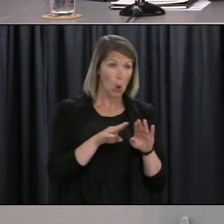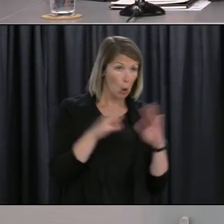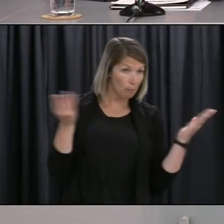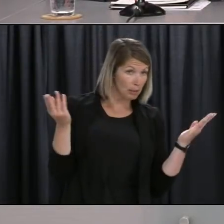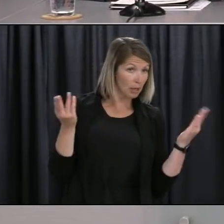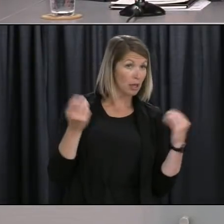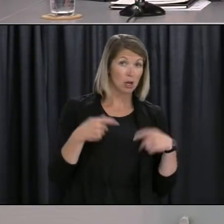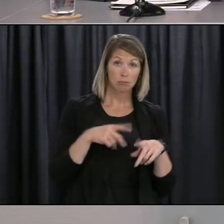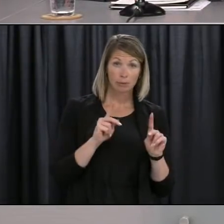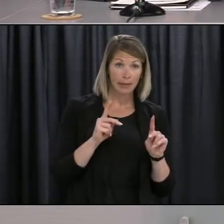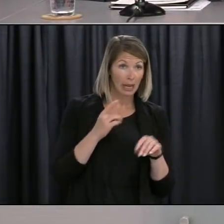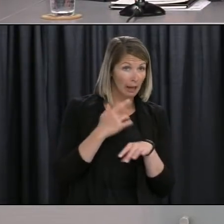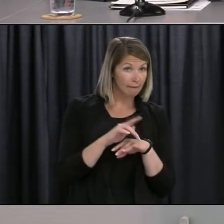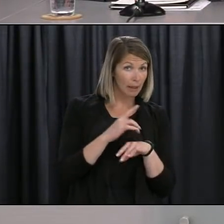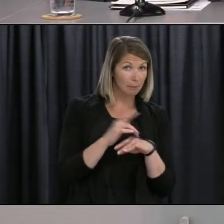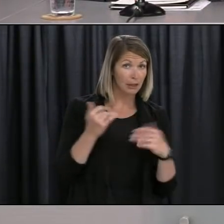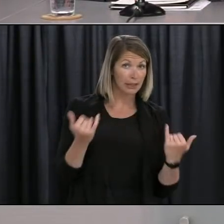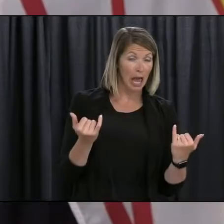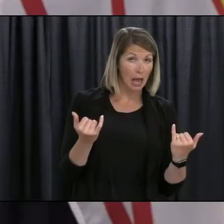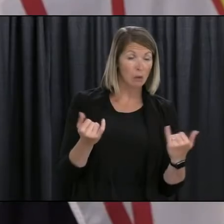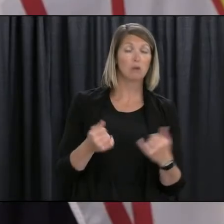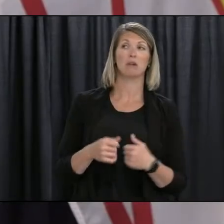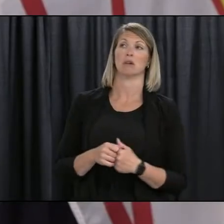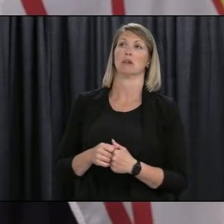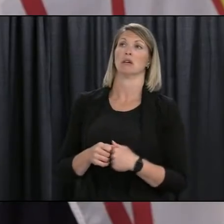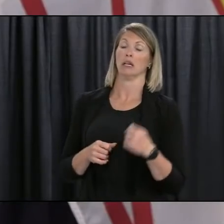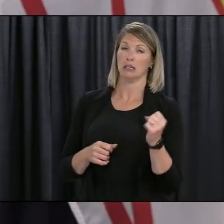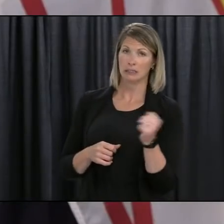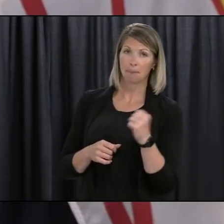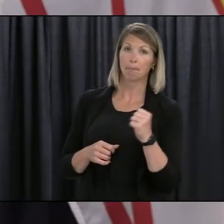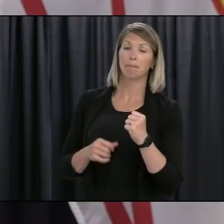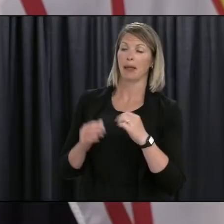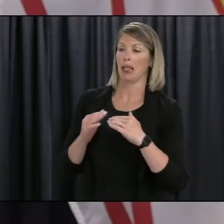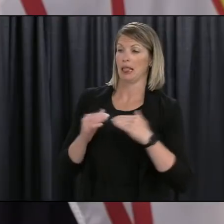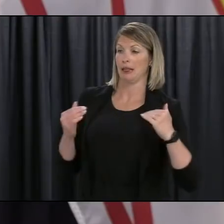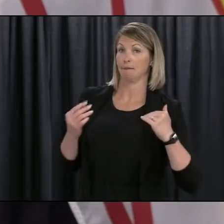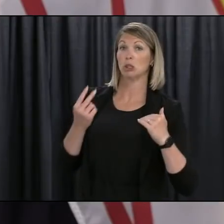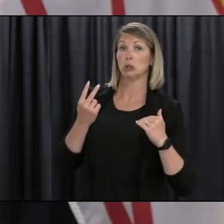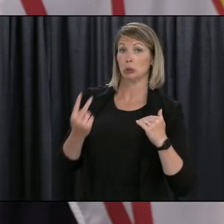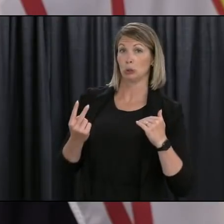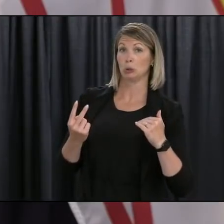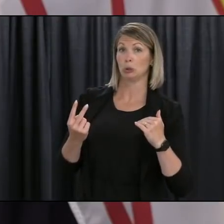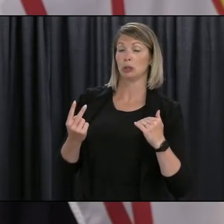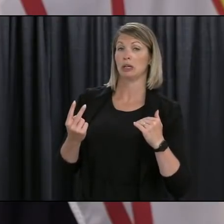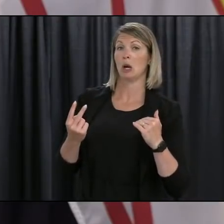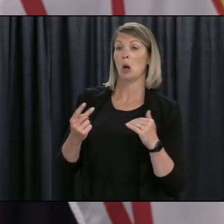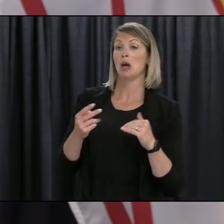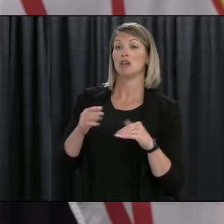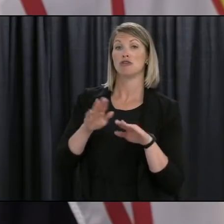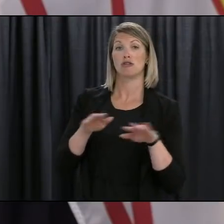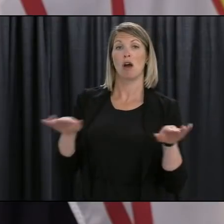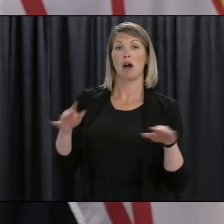to childcare an issue? Well, we're back with Alert Level 2, back to really pre-COVID